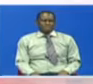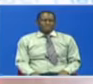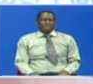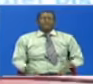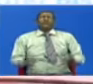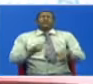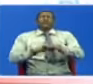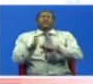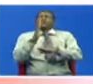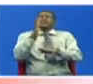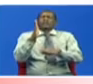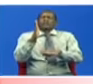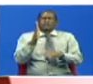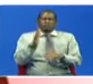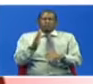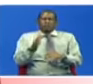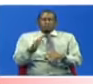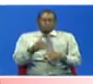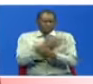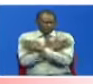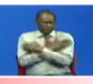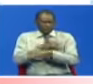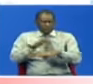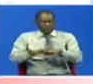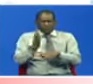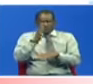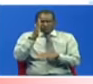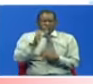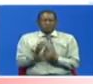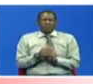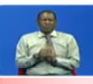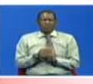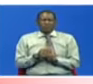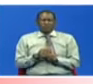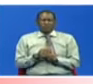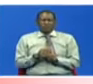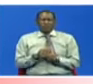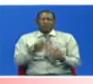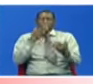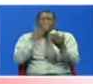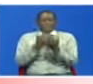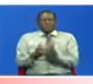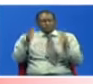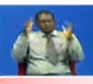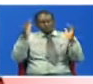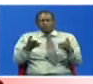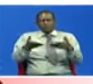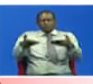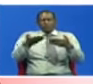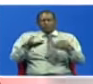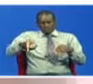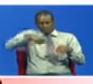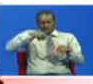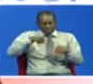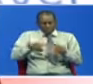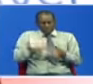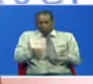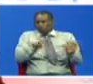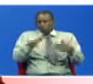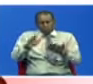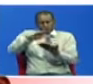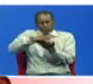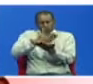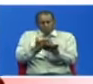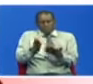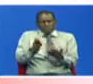Good afternoon, colleagues, and good afternoon. Thank you very much for giving us this time to share this